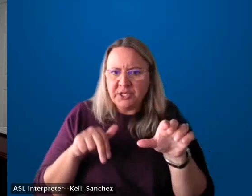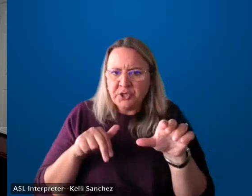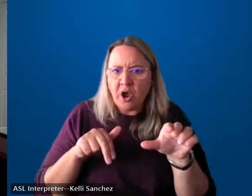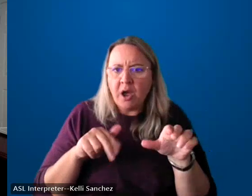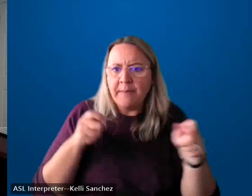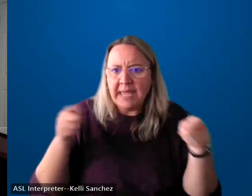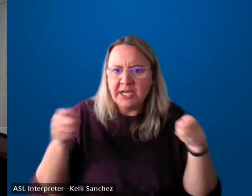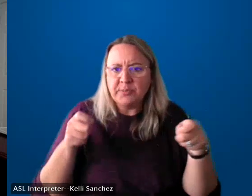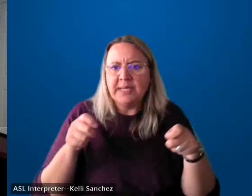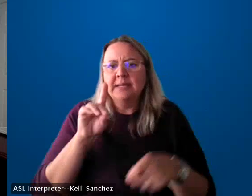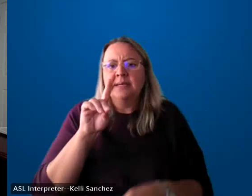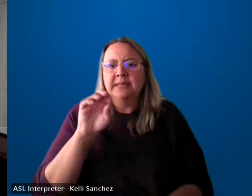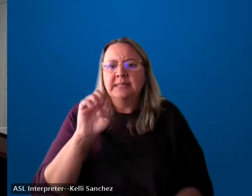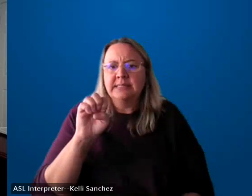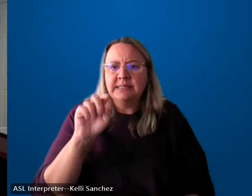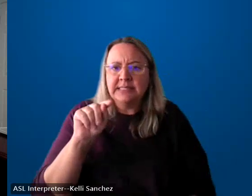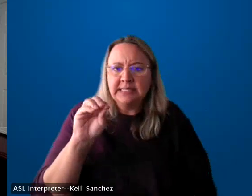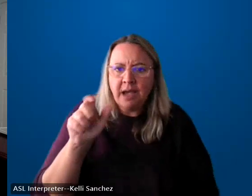and then